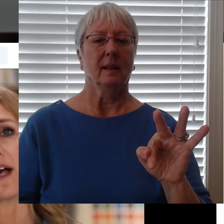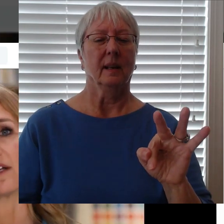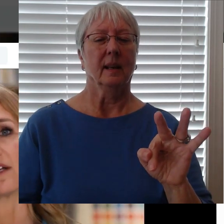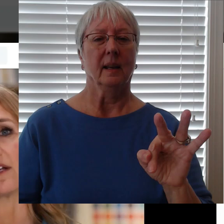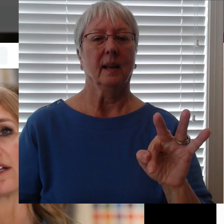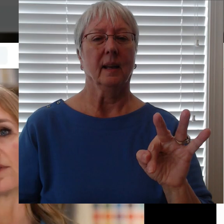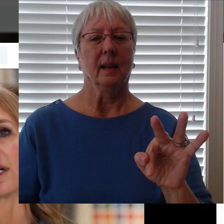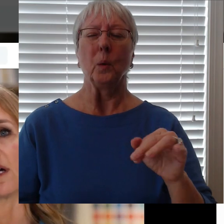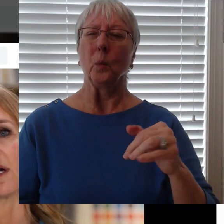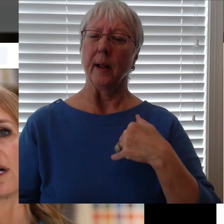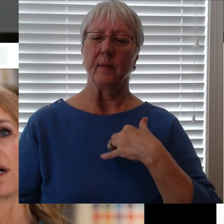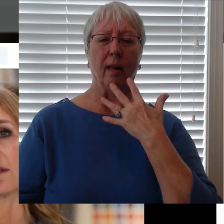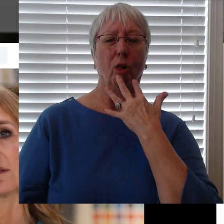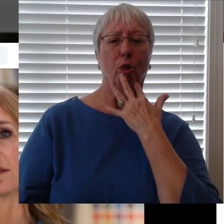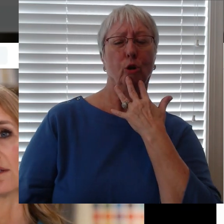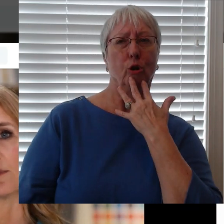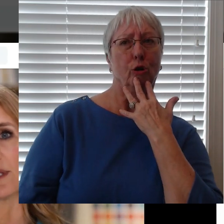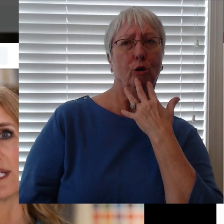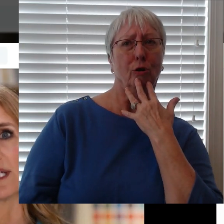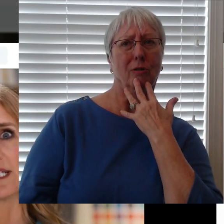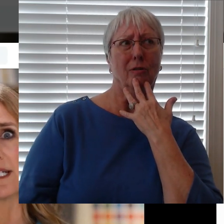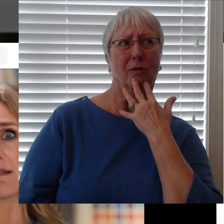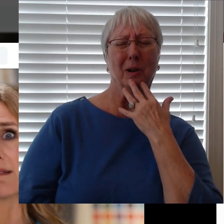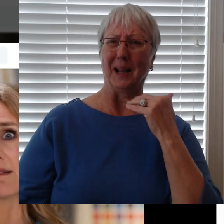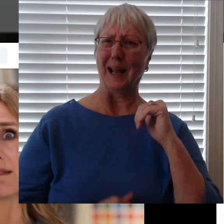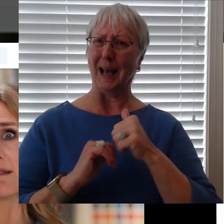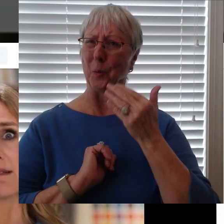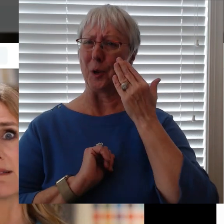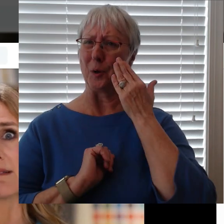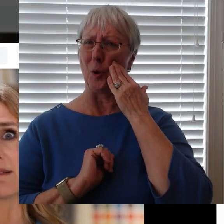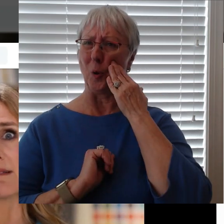the value of a color when it's in color. Though